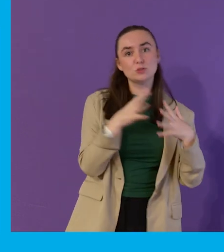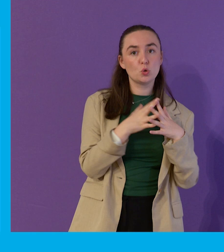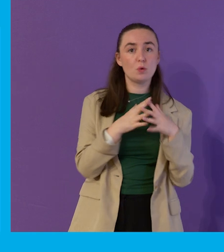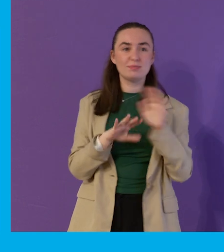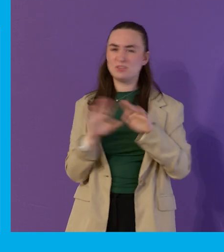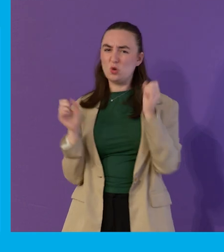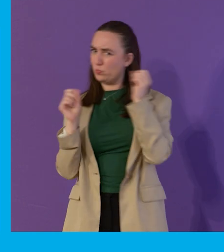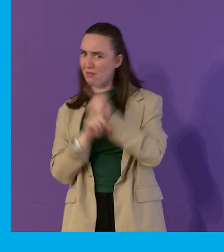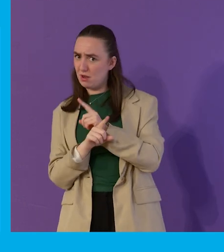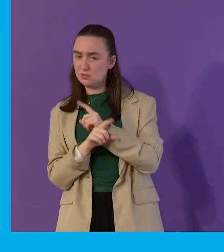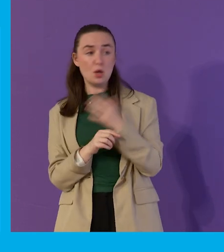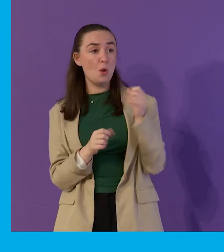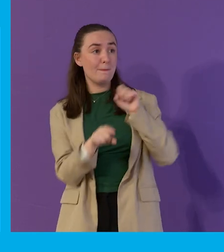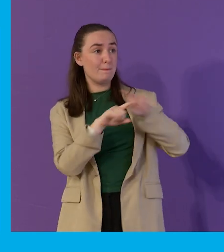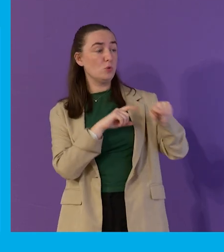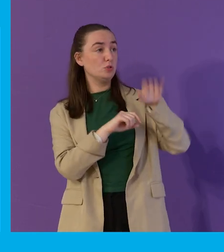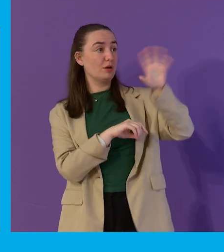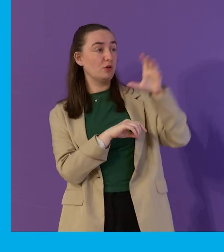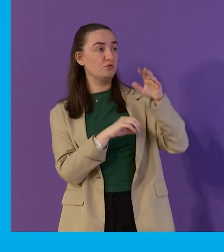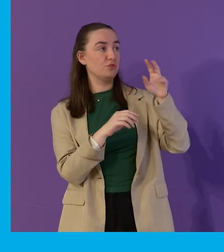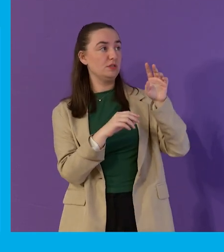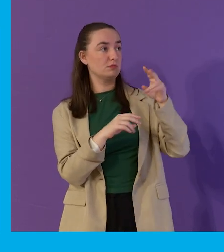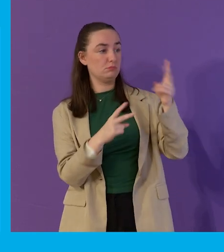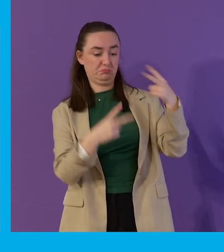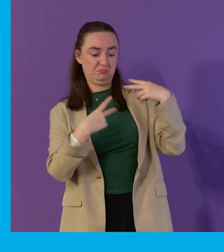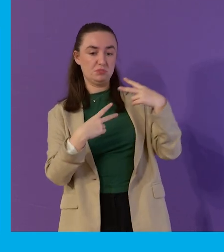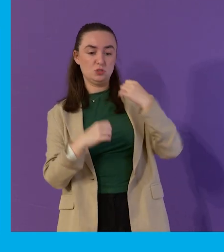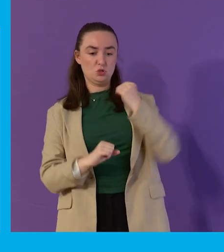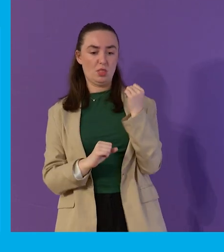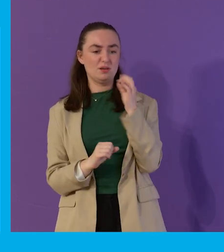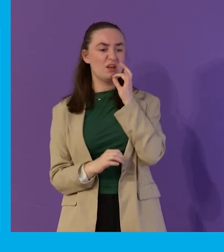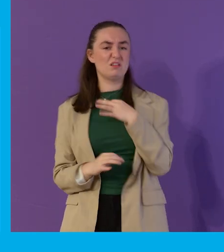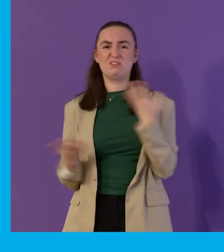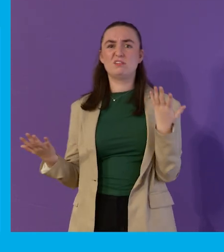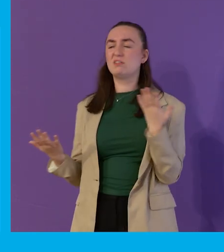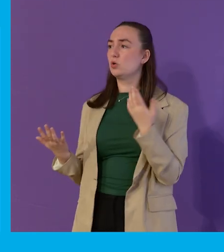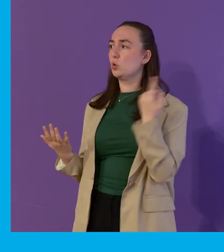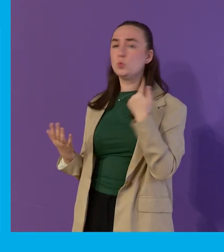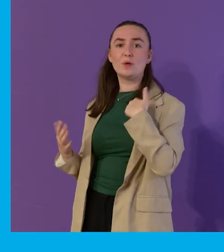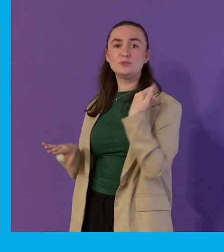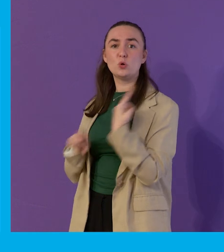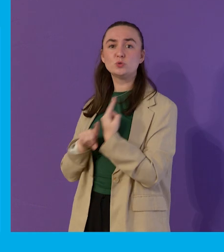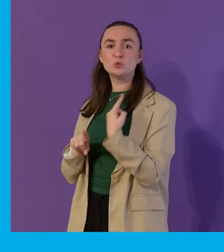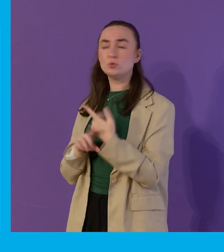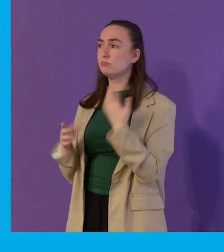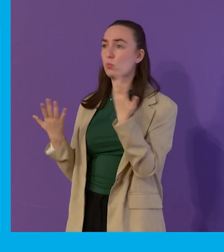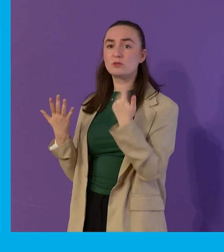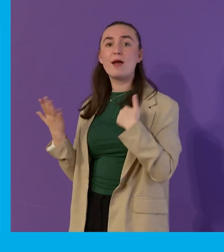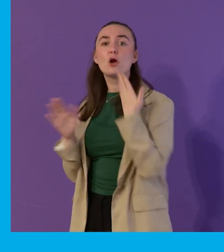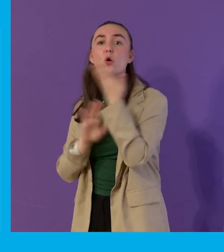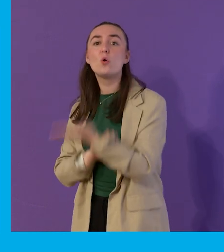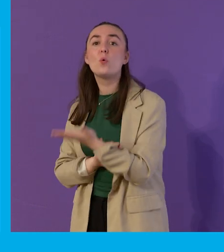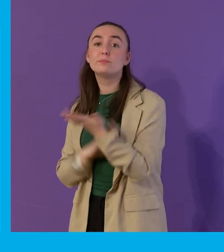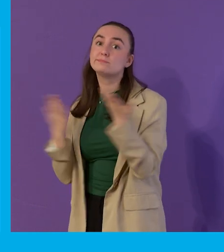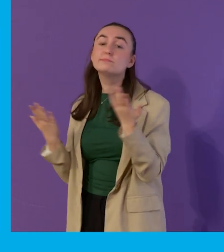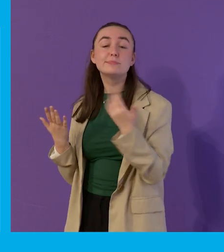other countries look at us and think, who is it? Who do I talk to? There are other answers to that question, but I think, you know, my